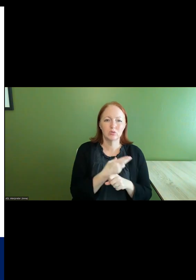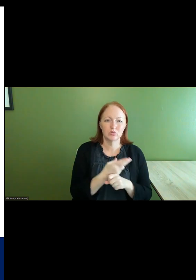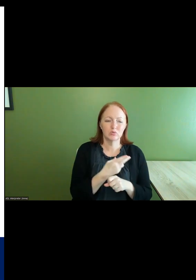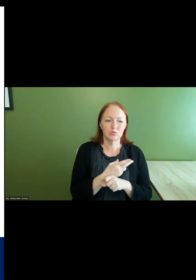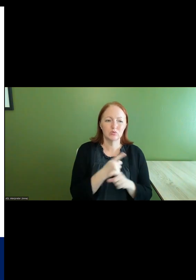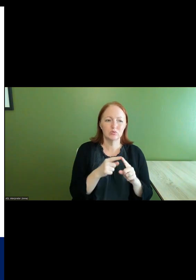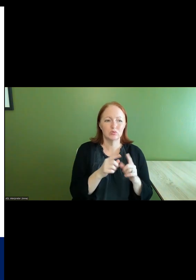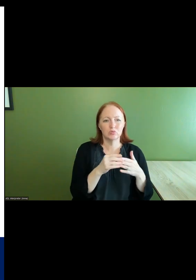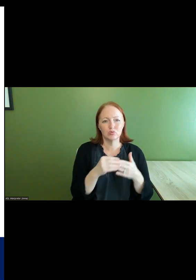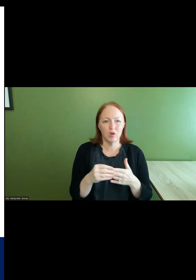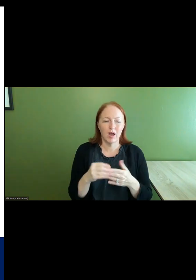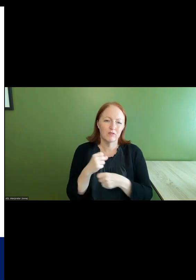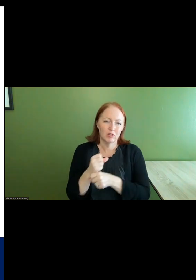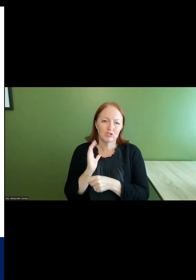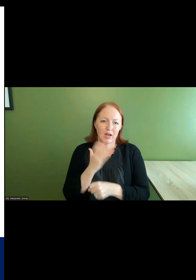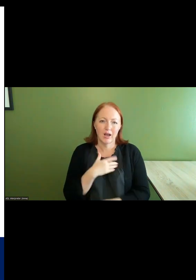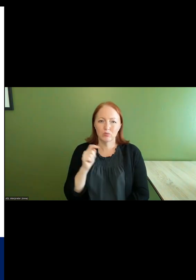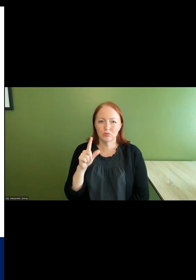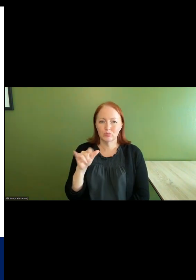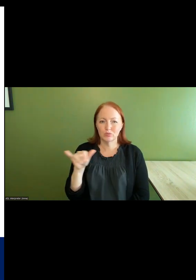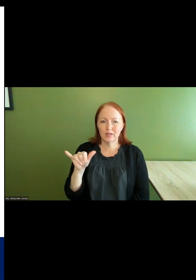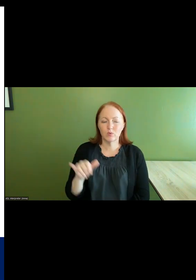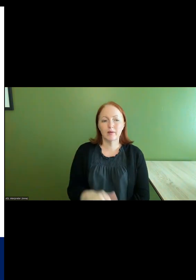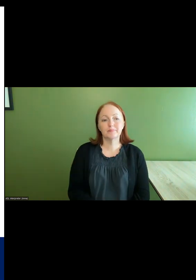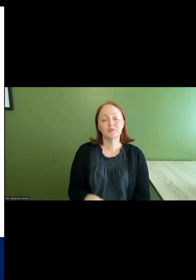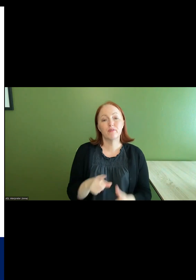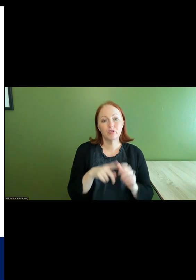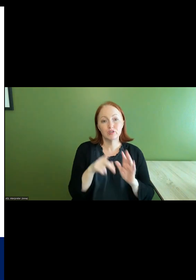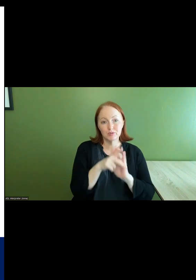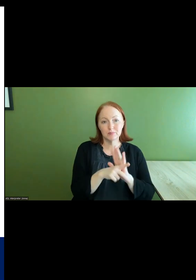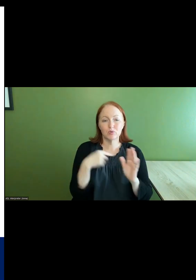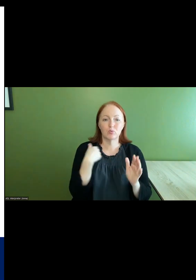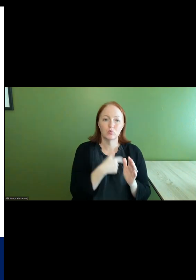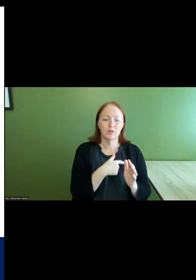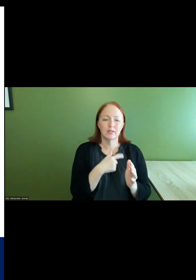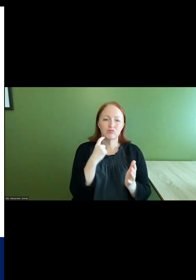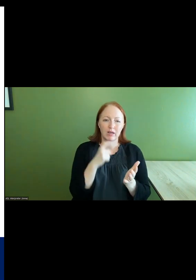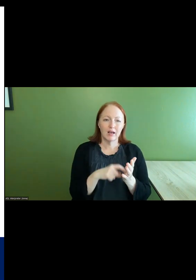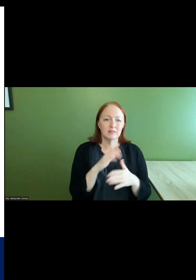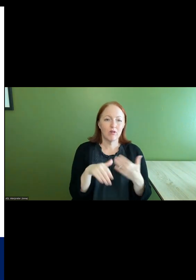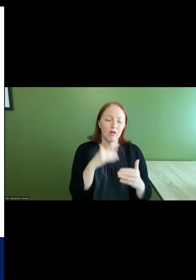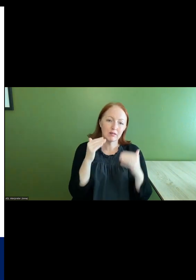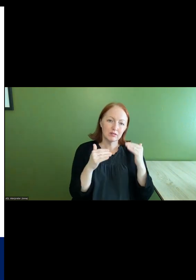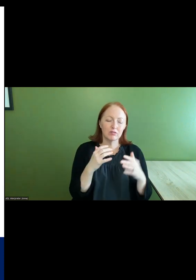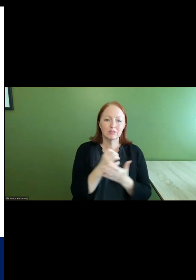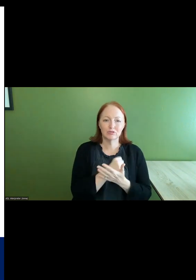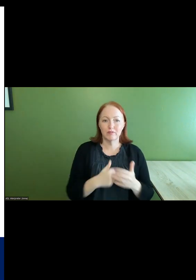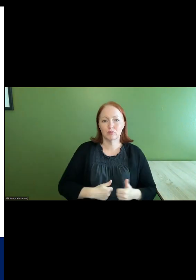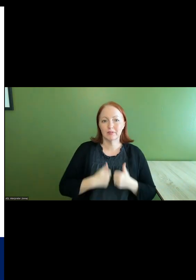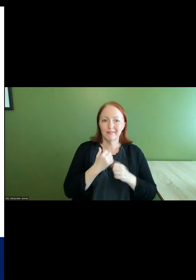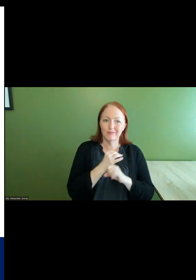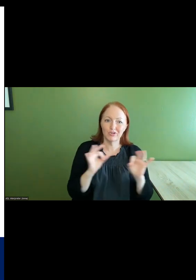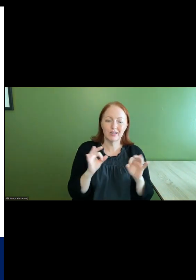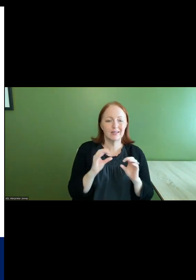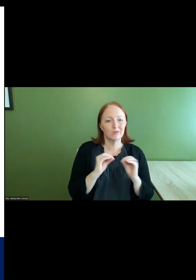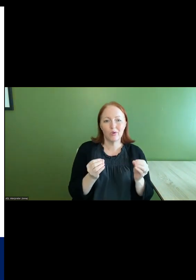the creation of the tool as well. So our first principle is that we recognize that all adults deserve to live free from